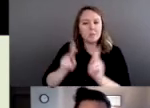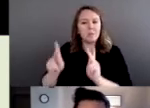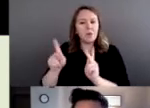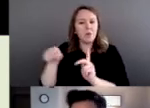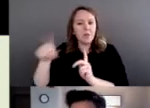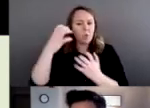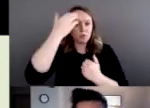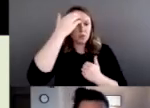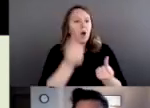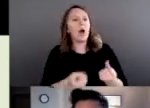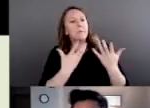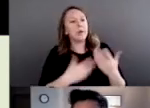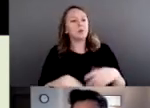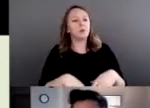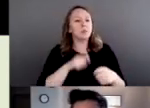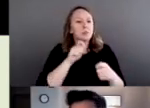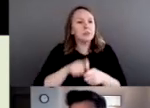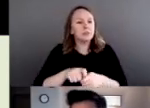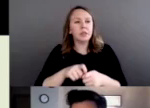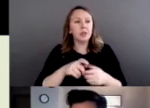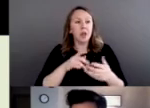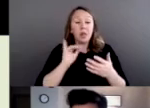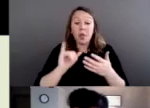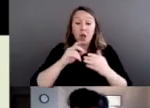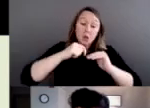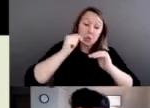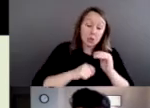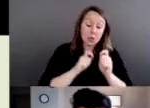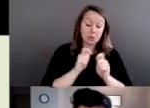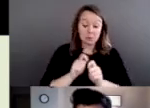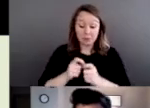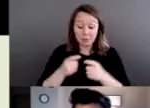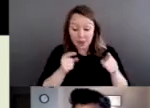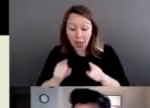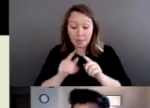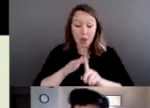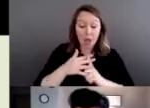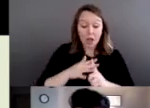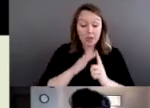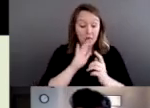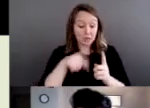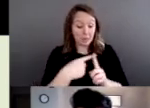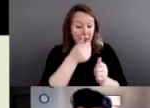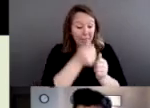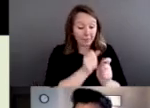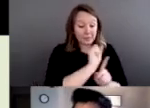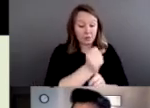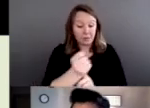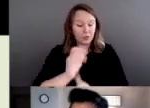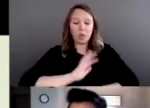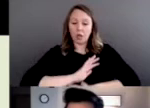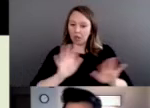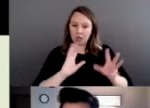don't want the details. They don't want the context. They just want simple. However, that's not always the case